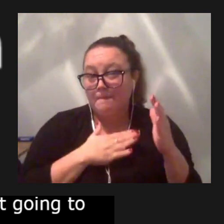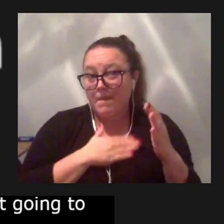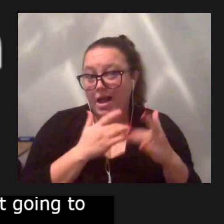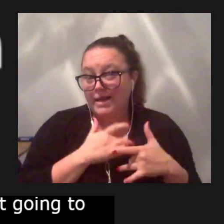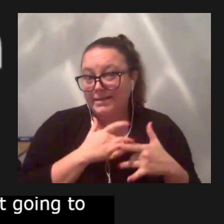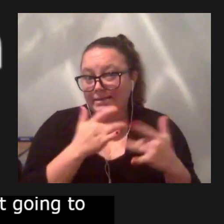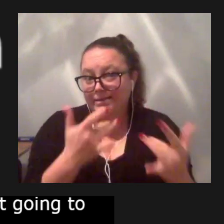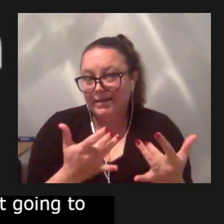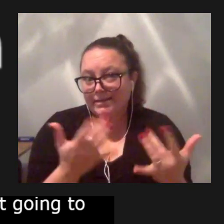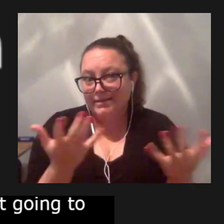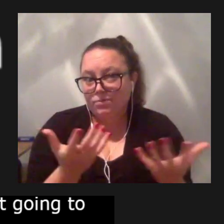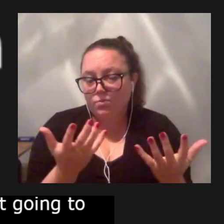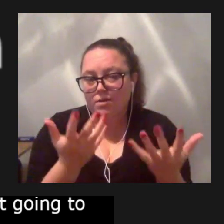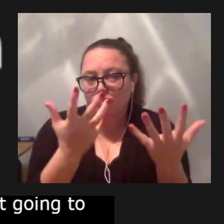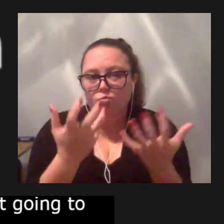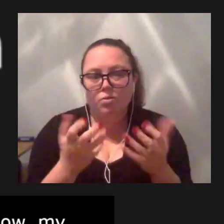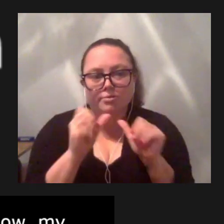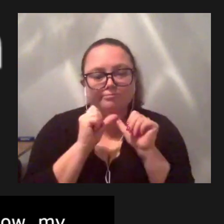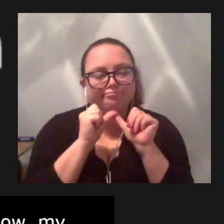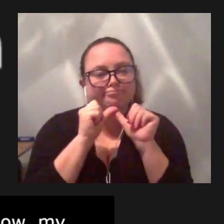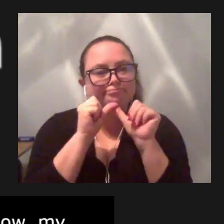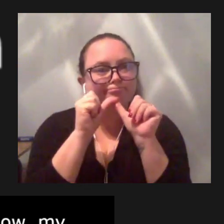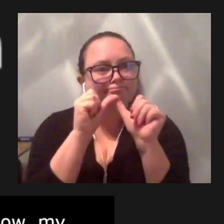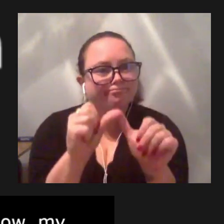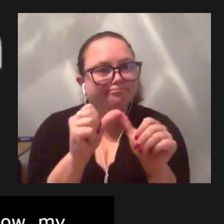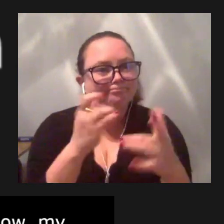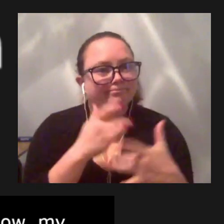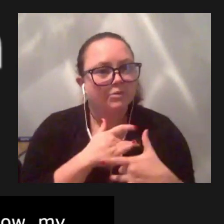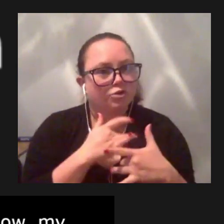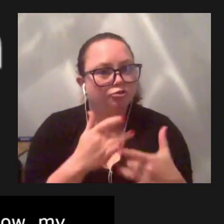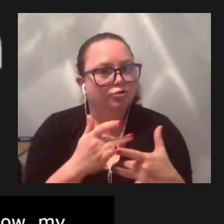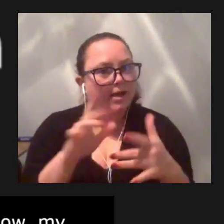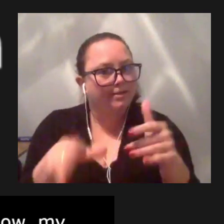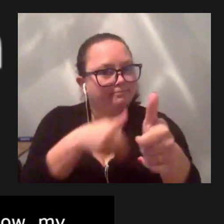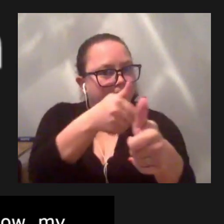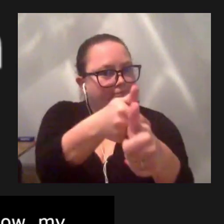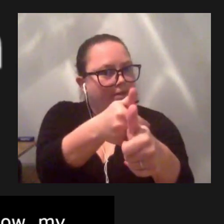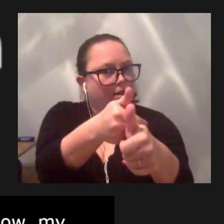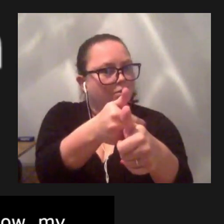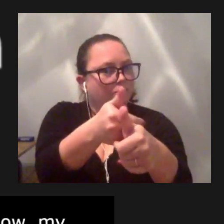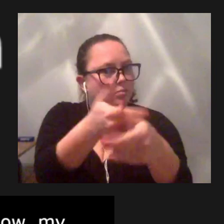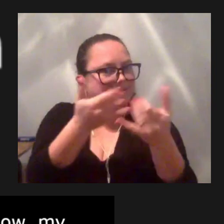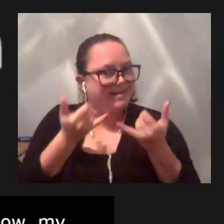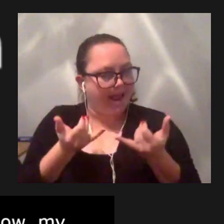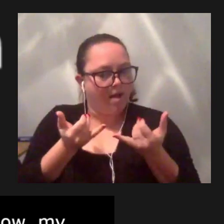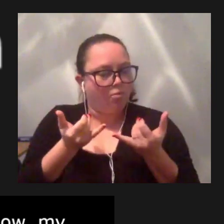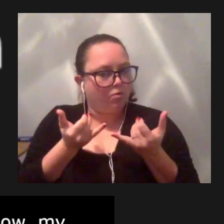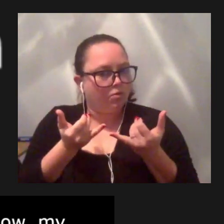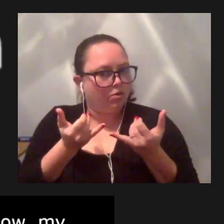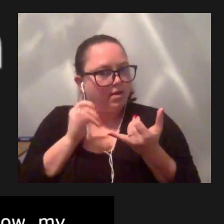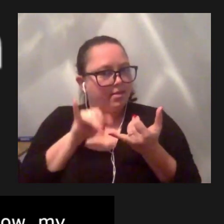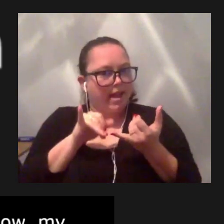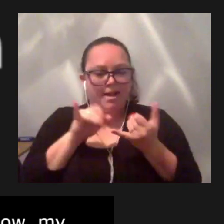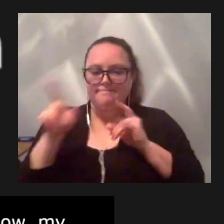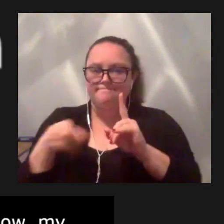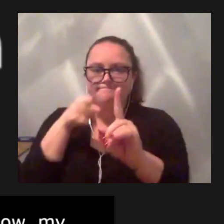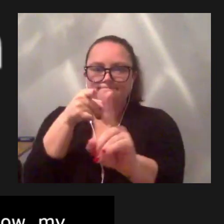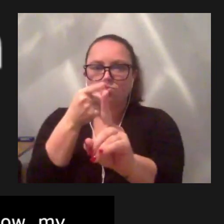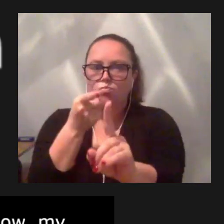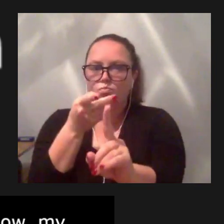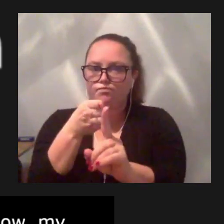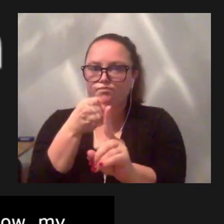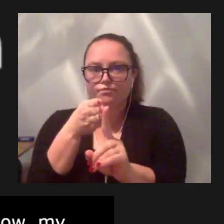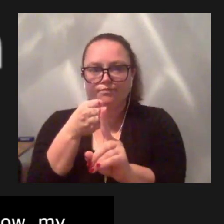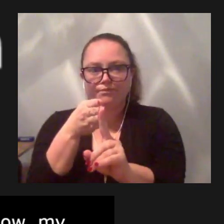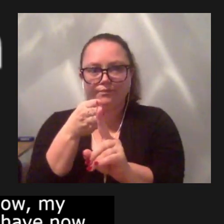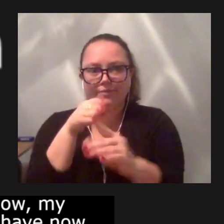want to stick with the trend that we have now, which is toward a single accessible site, but to